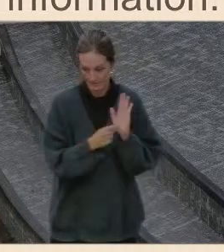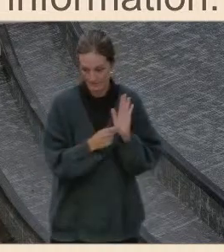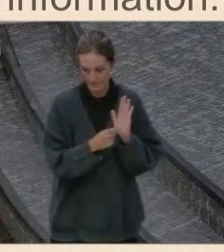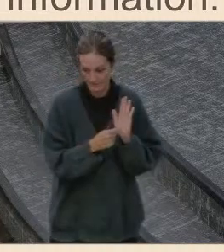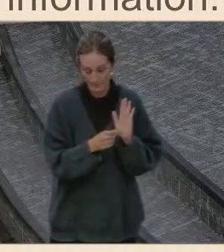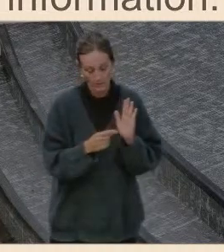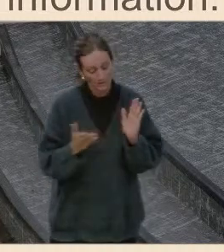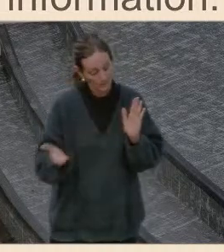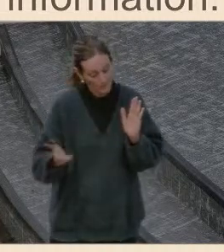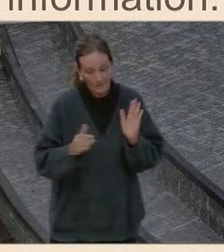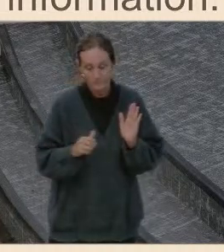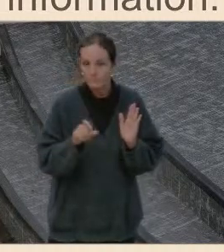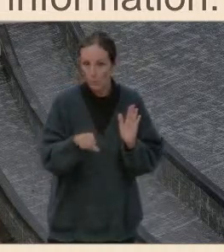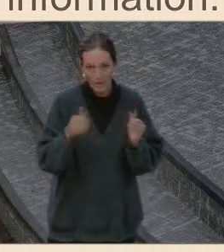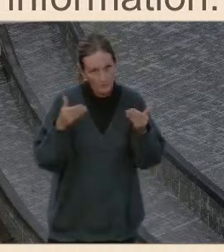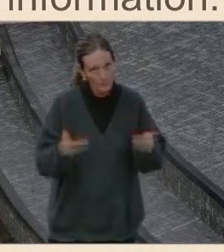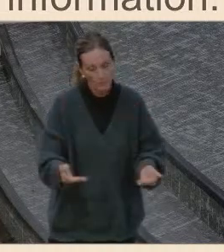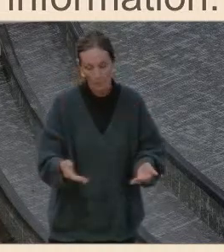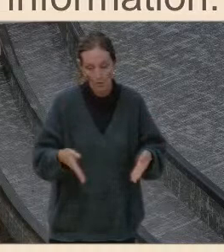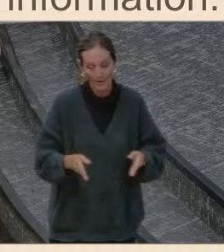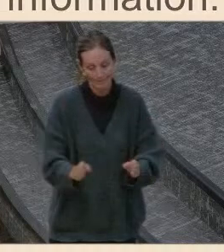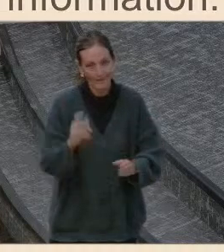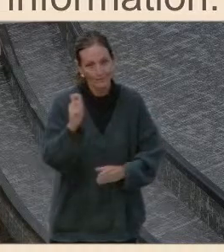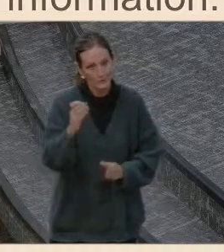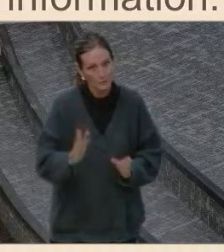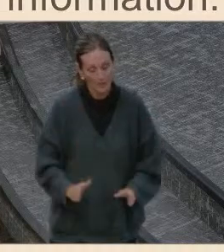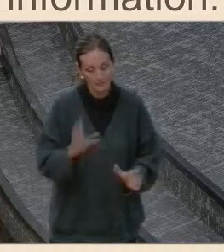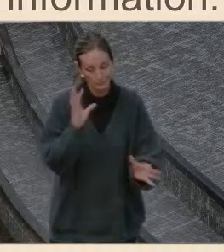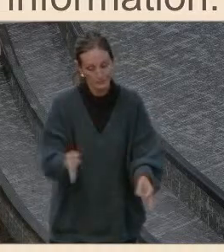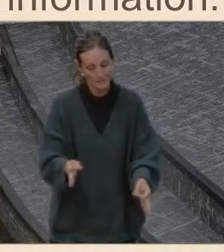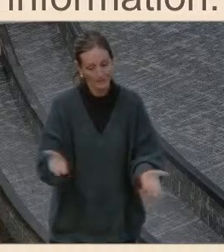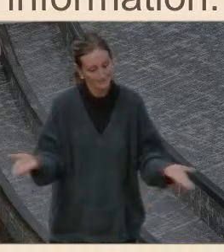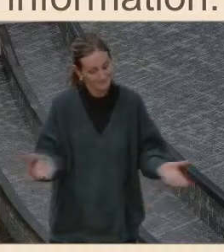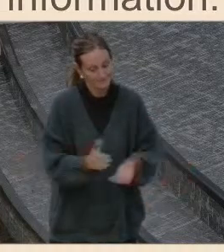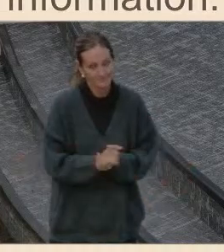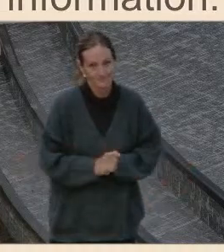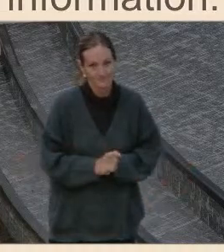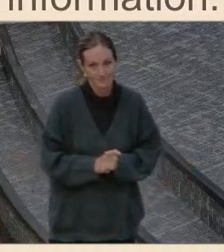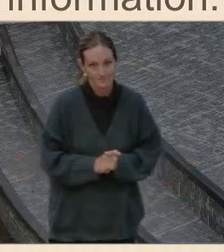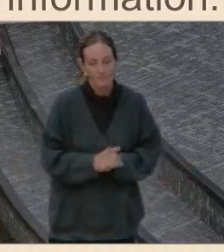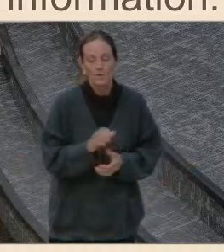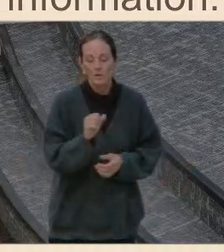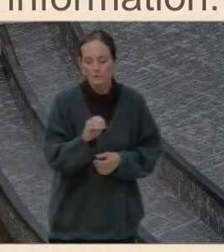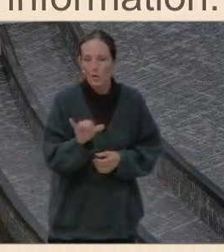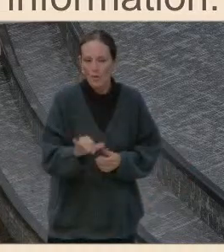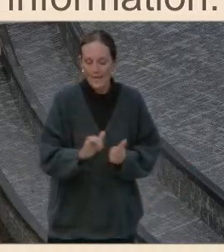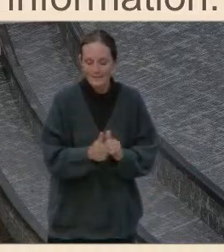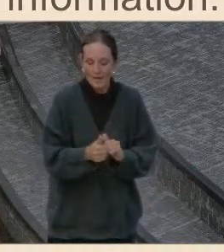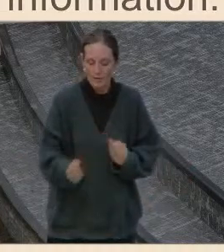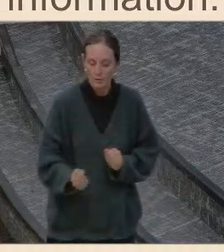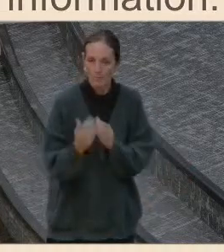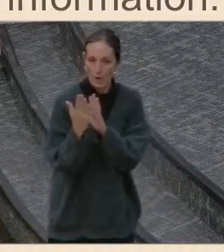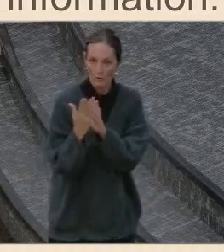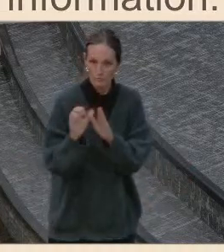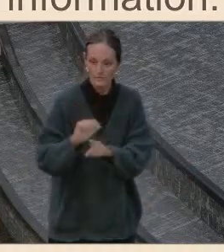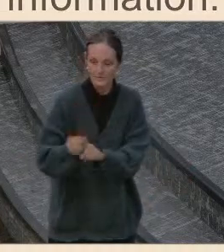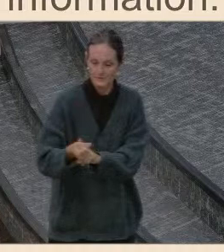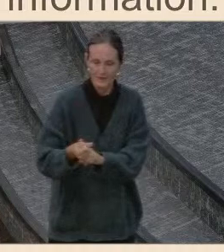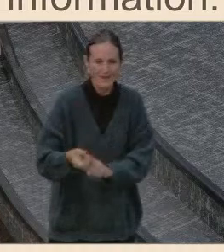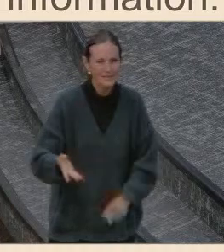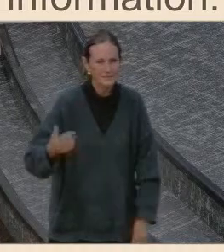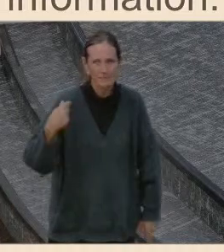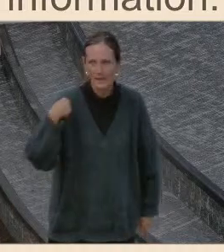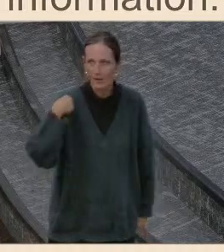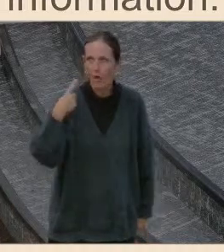the final decision. It's the way that you approach those situations. And it's been a long time since I got in a confrontation with